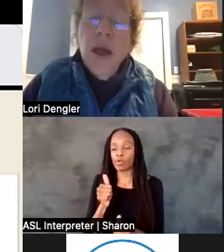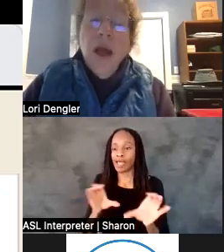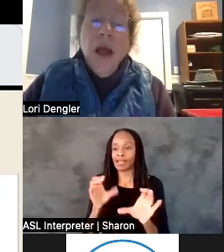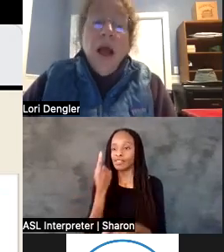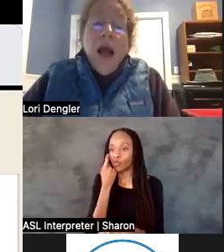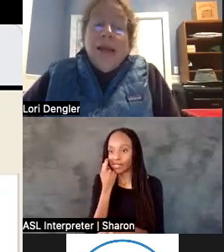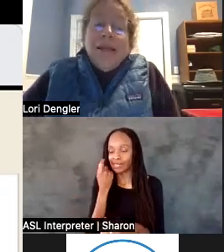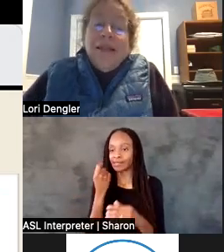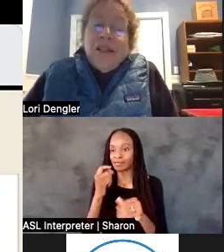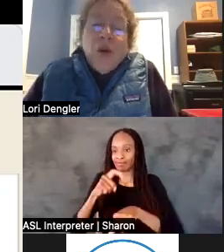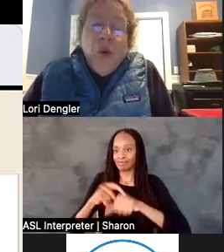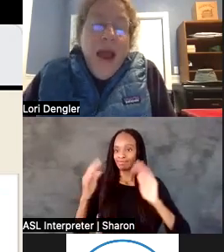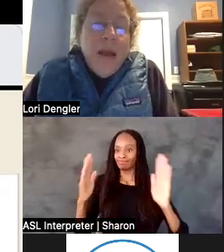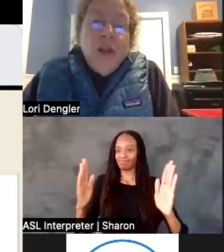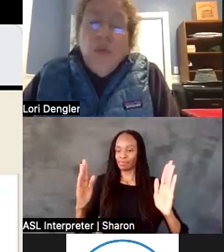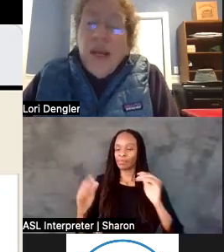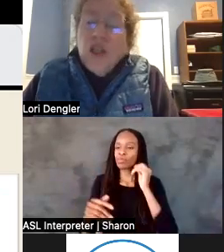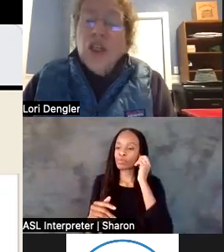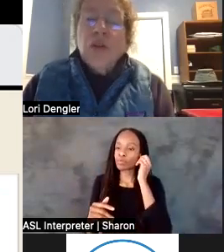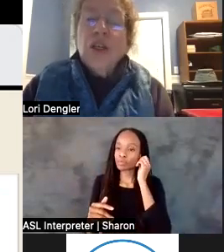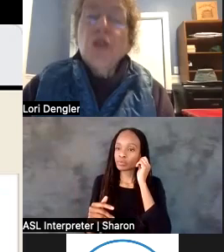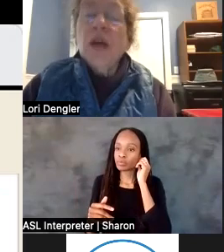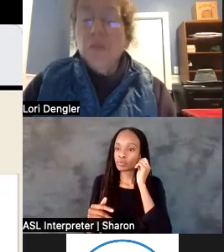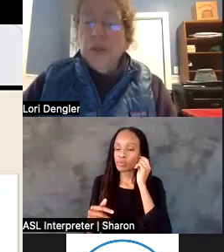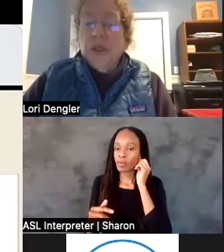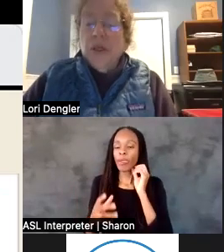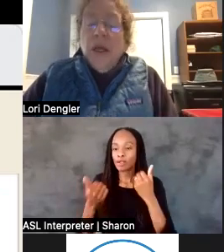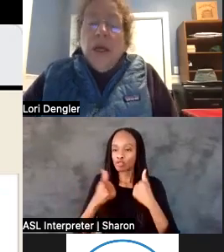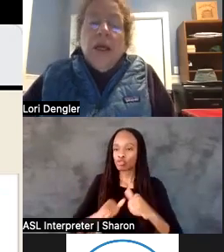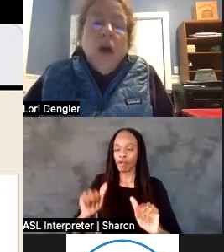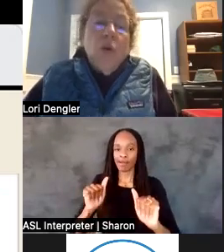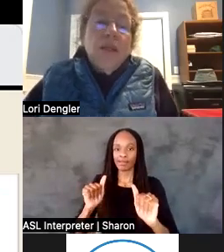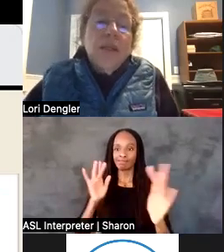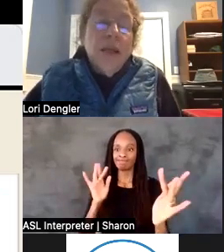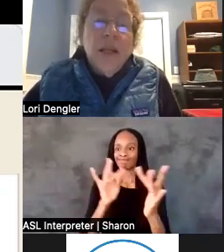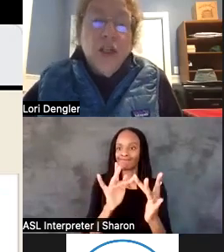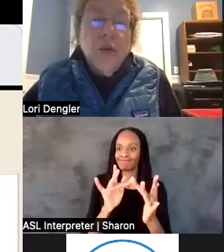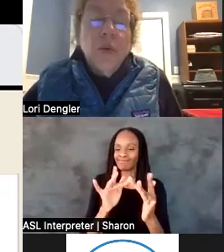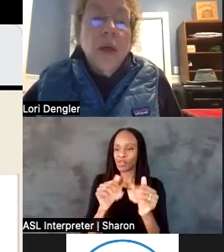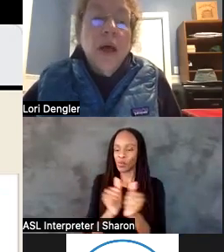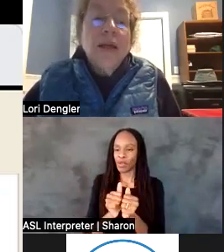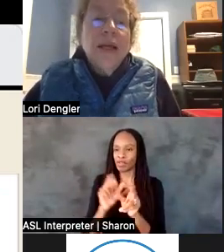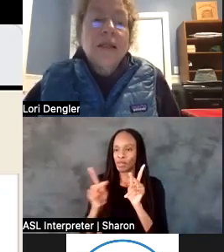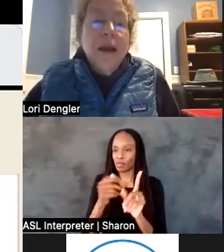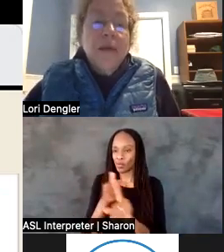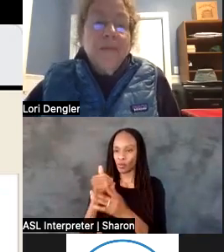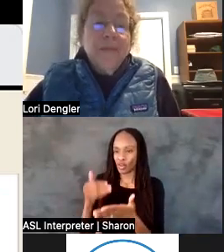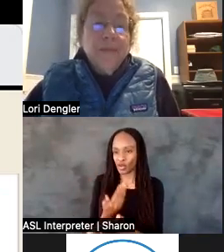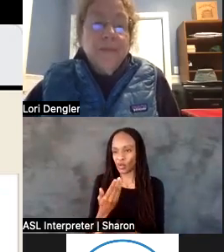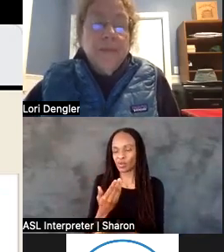So trying to reach the newcomers is always an issue. Next